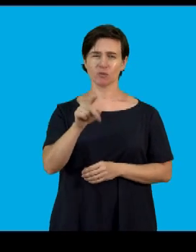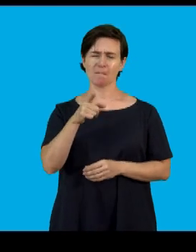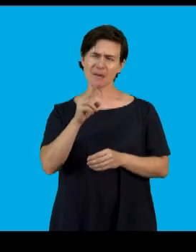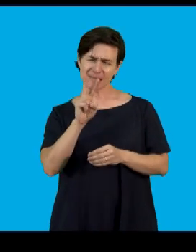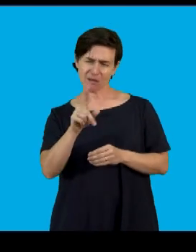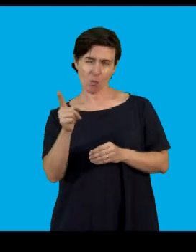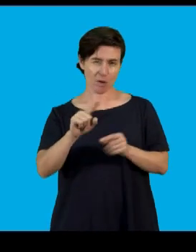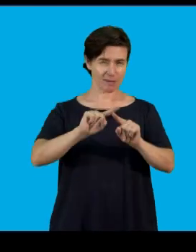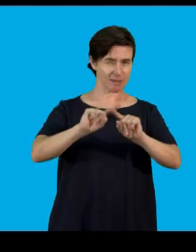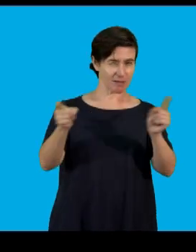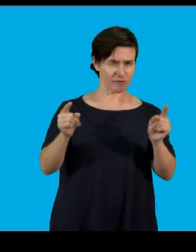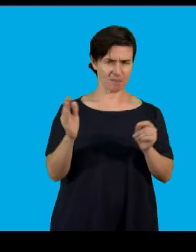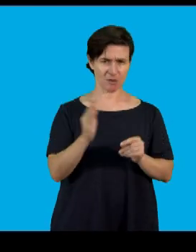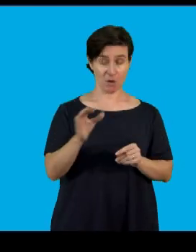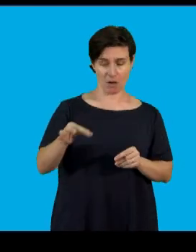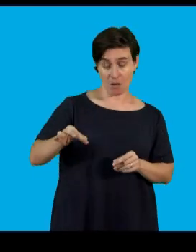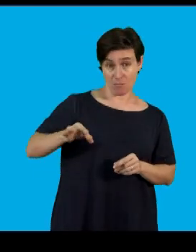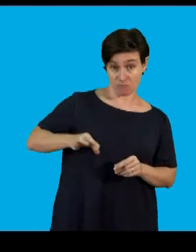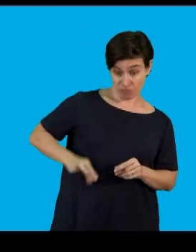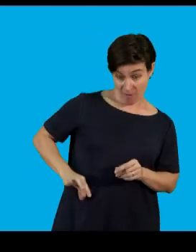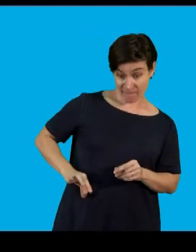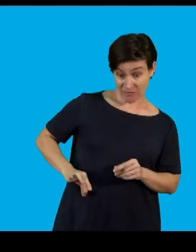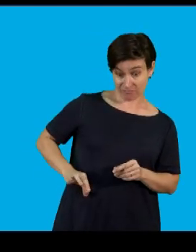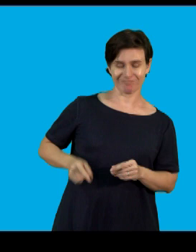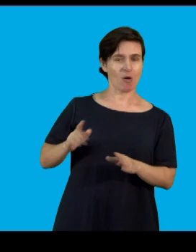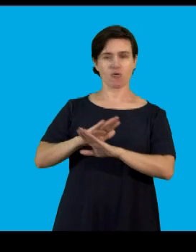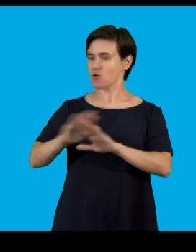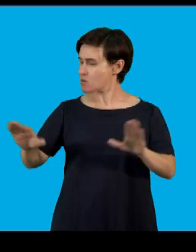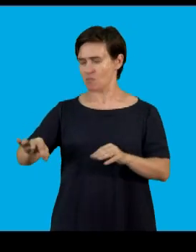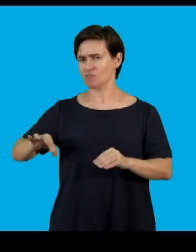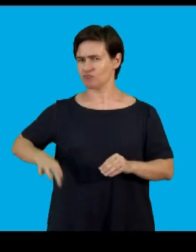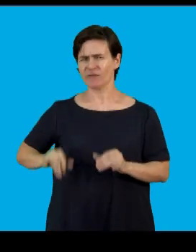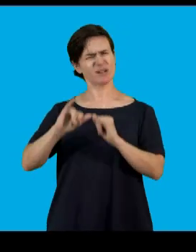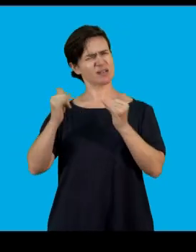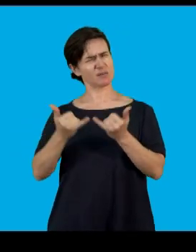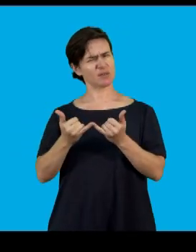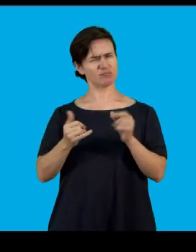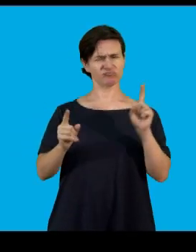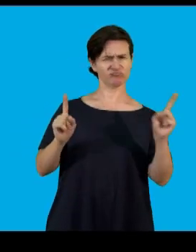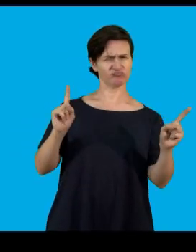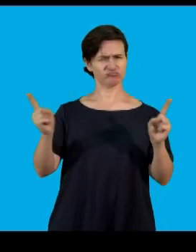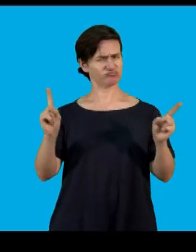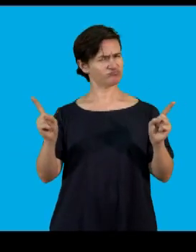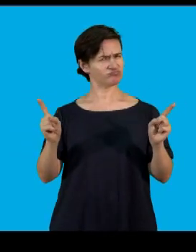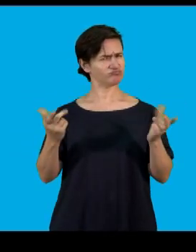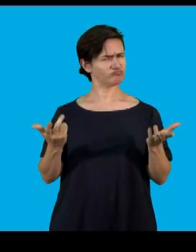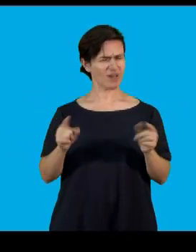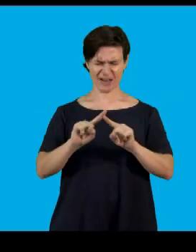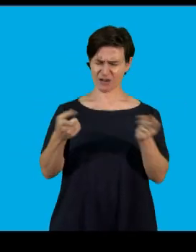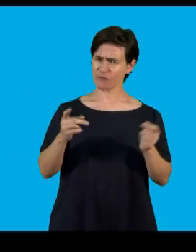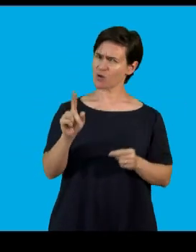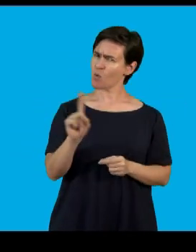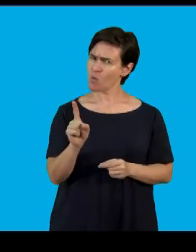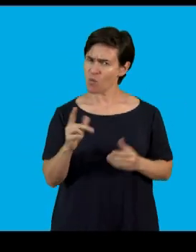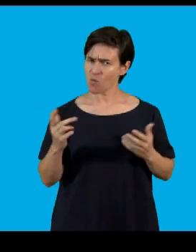says differentiate between profit and non-profit company. So these are 2 different companies. So now you